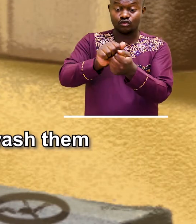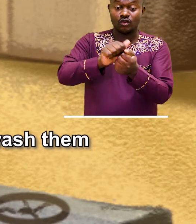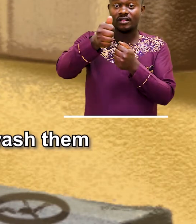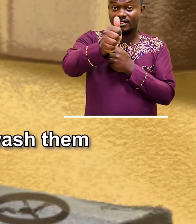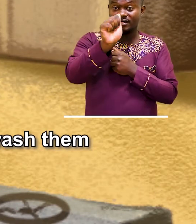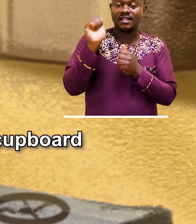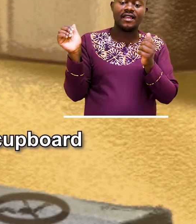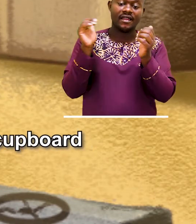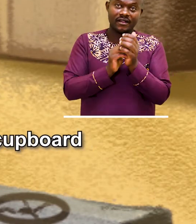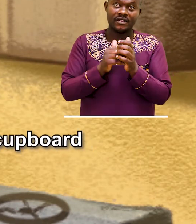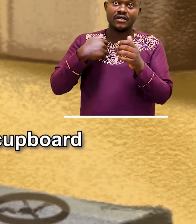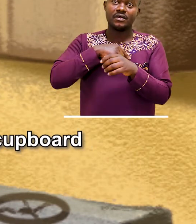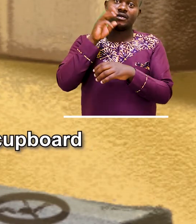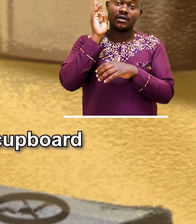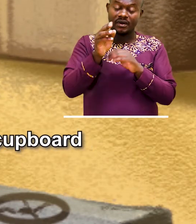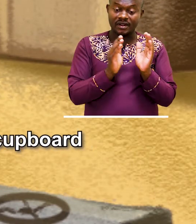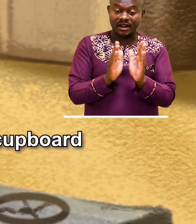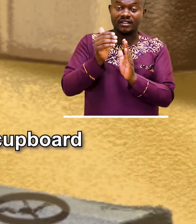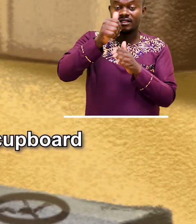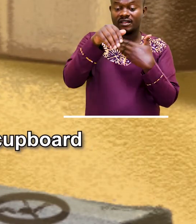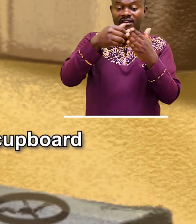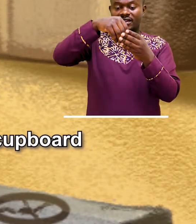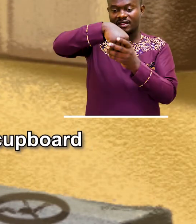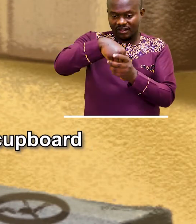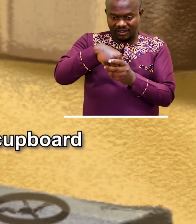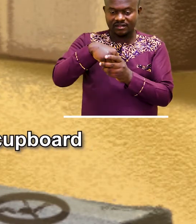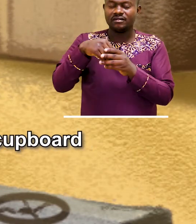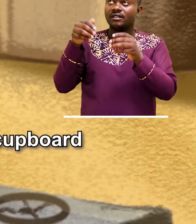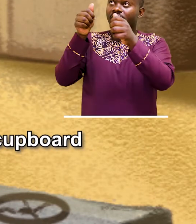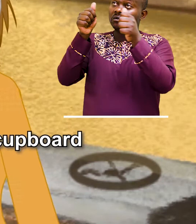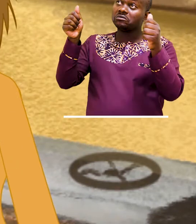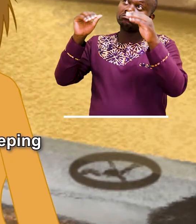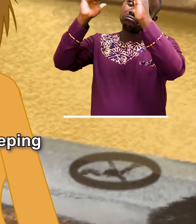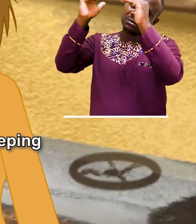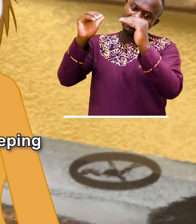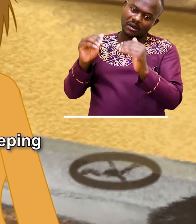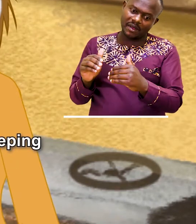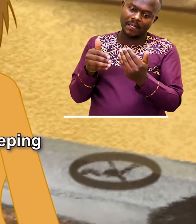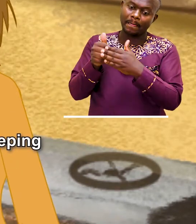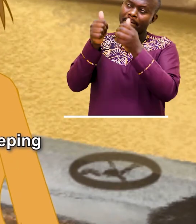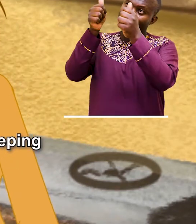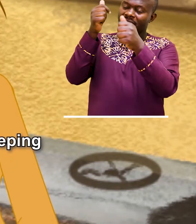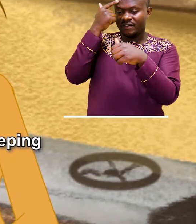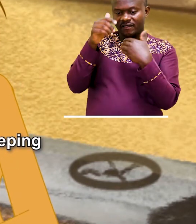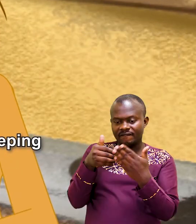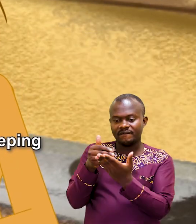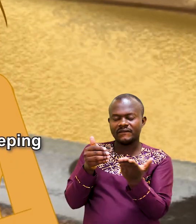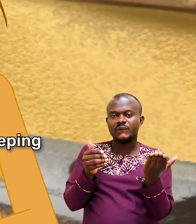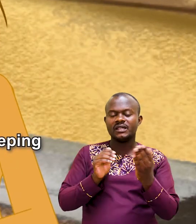wash them. And you will arrange them in the cupboard. We keep them in the cupboard